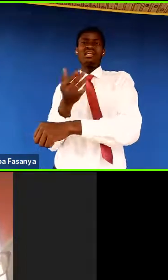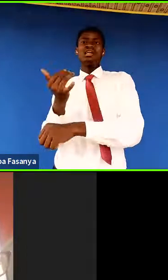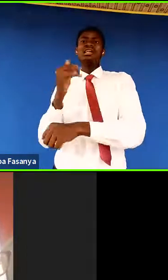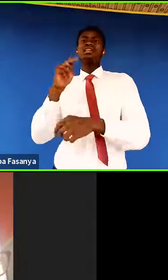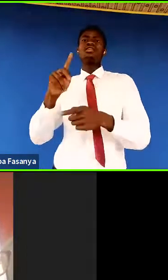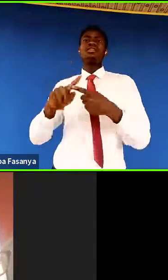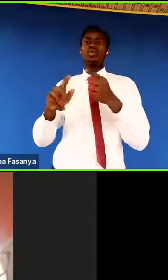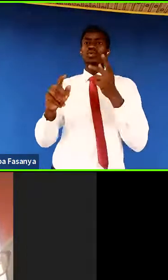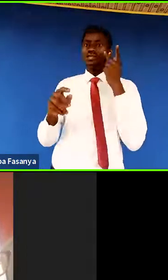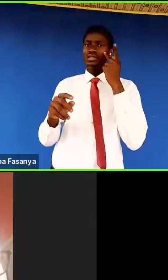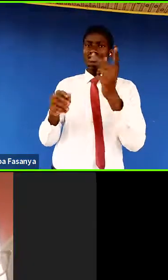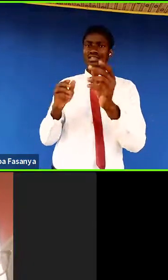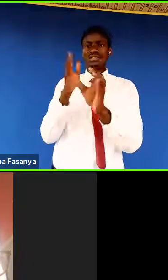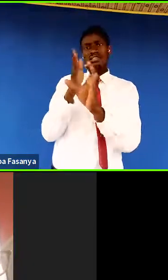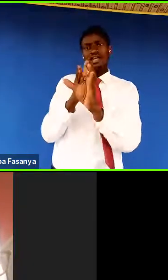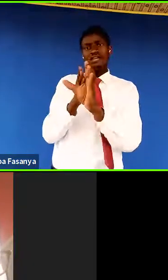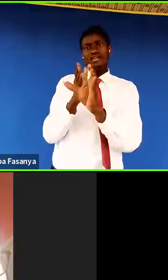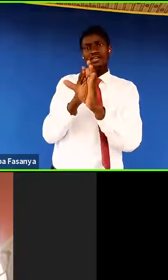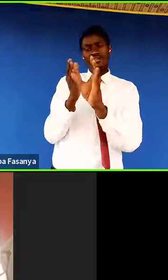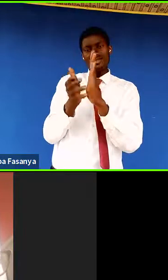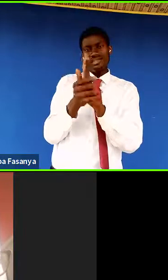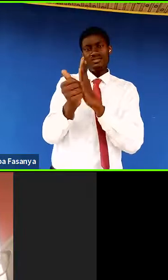mental capacity to cope with